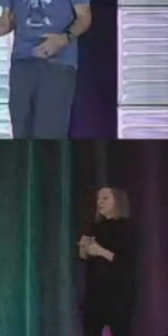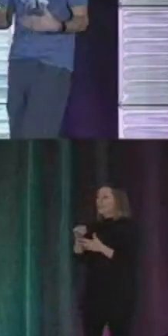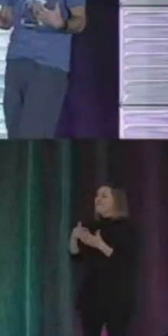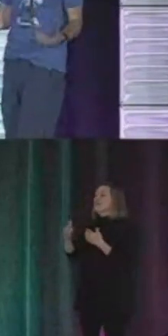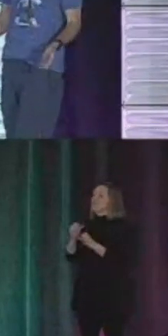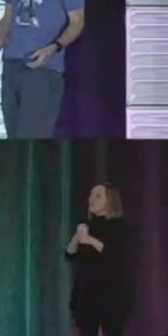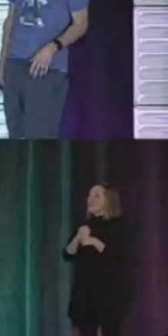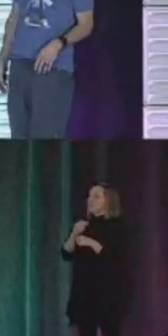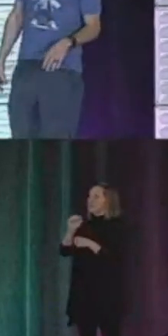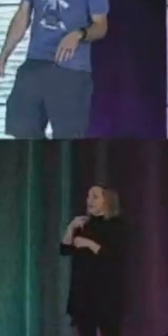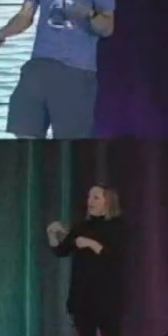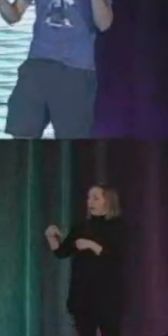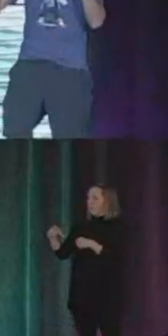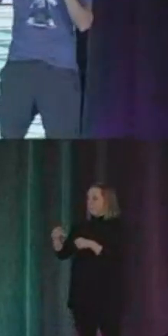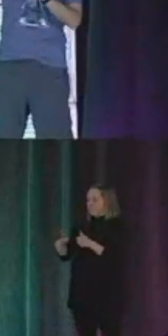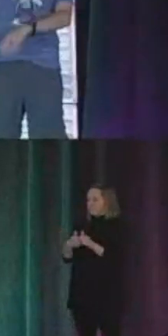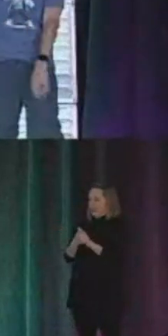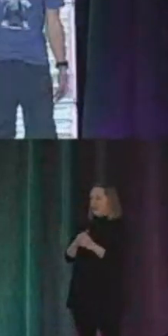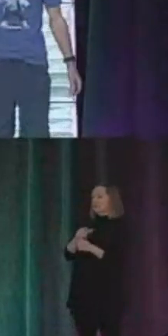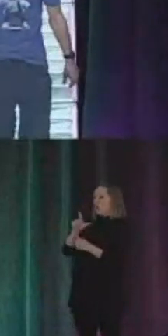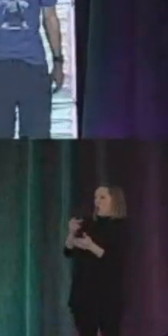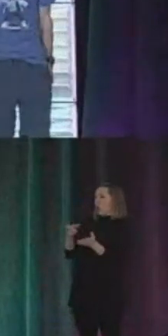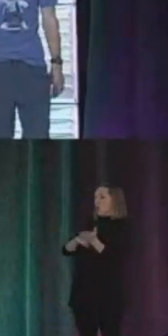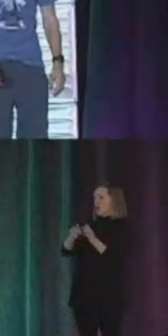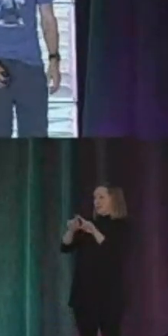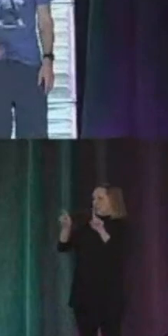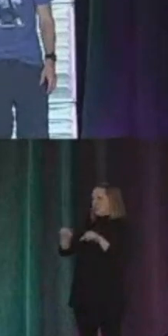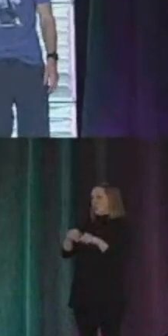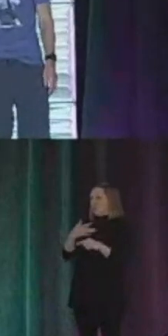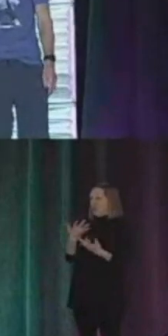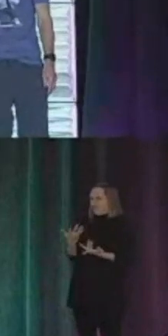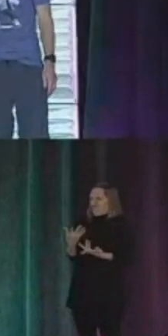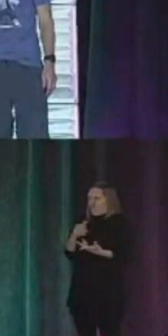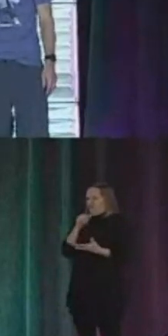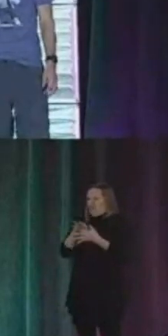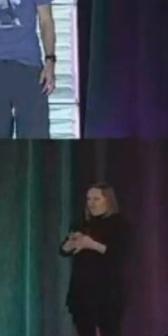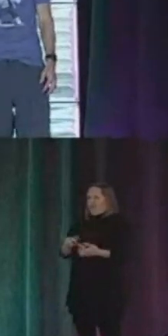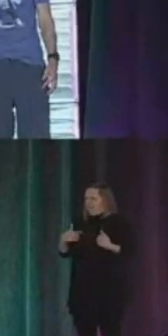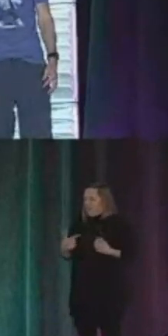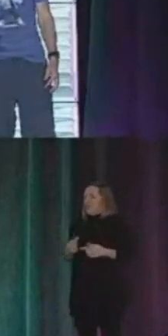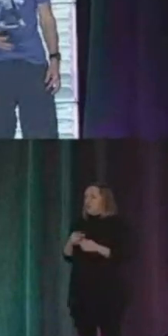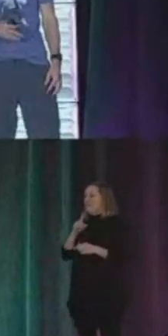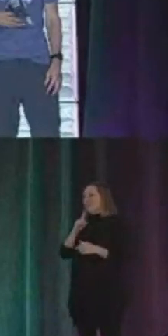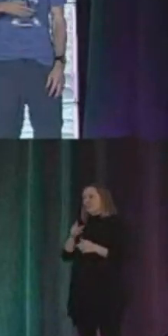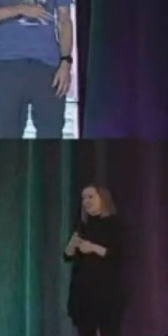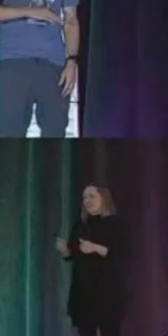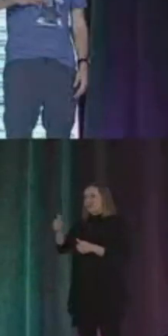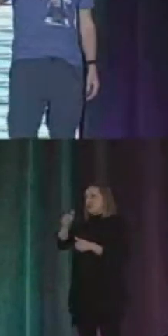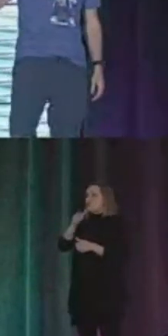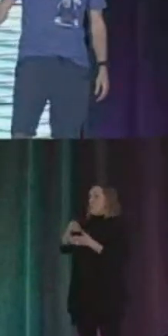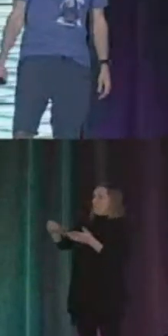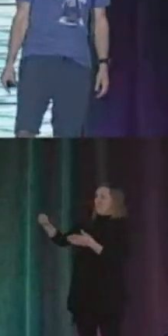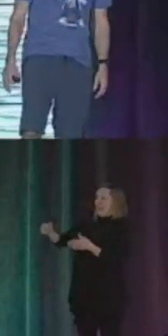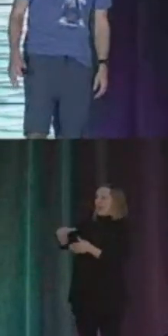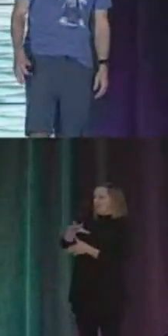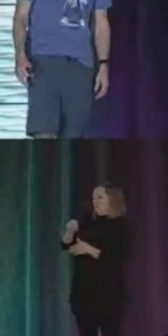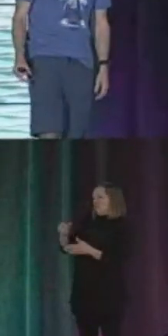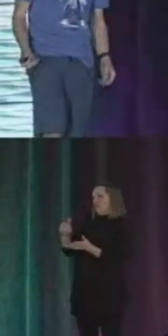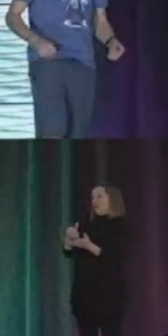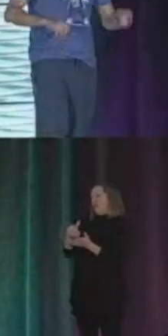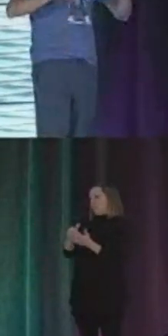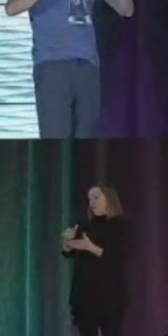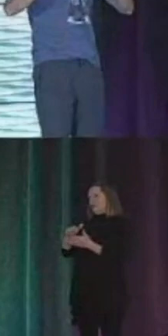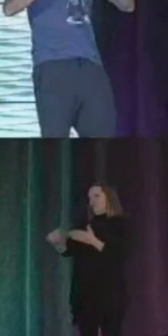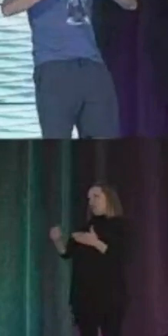an app that's behind a login screen, so you're like, none of this stuff matters to me at all. I'm pretty sure that the executive who paid like $50 million for your